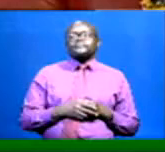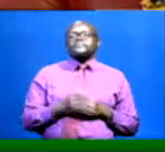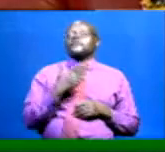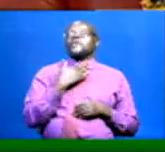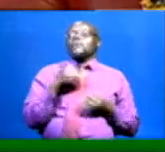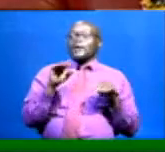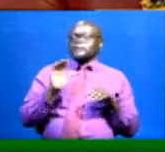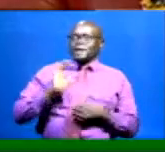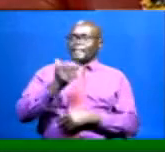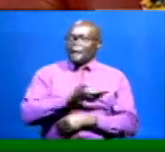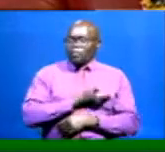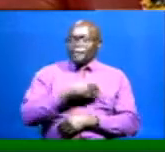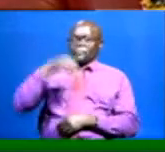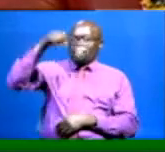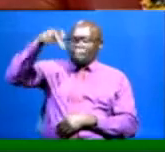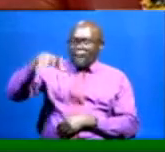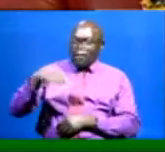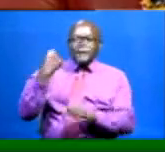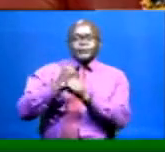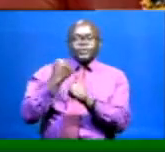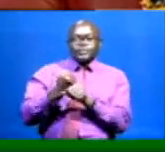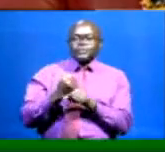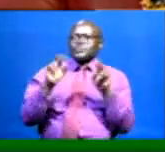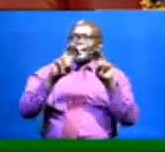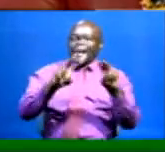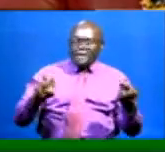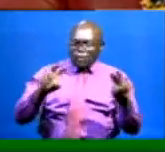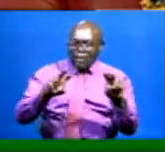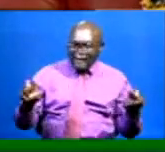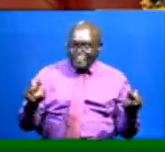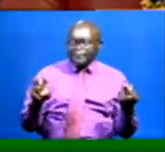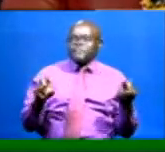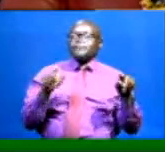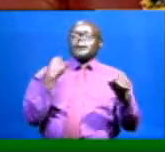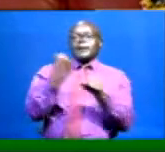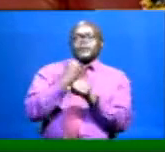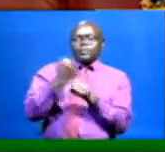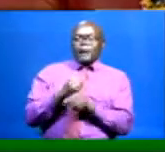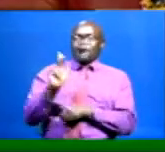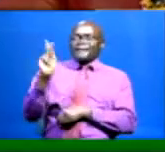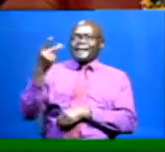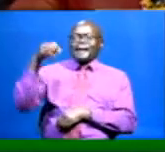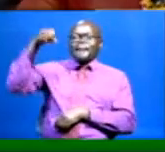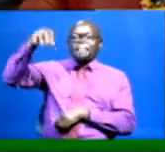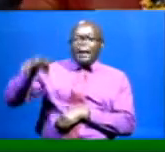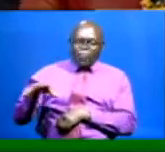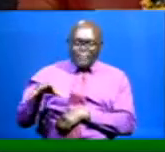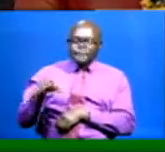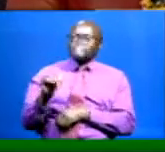Departmental Committee on Energy to undertake an inquiry into the operations of Kenya Power. An